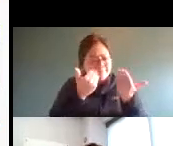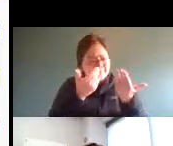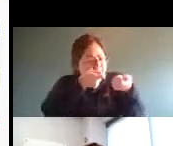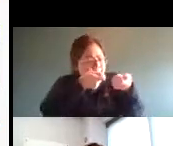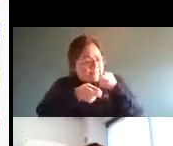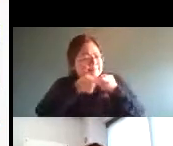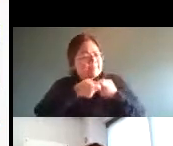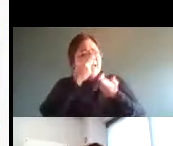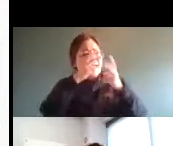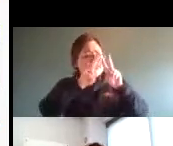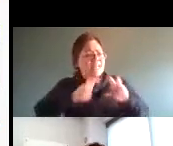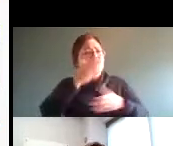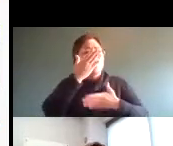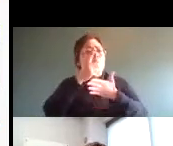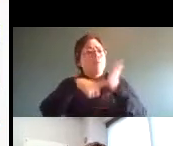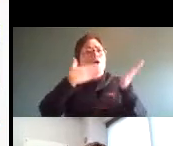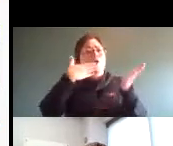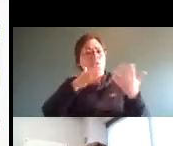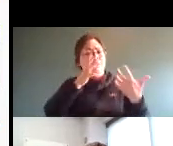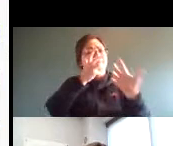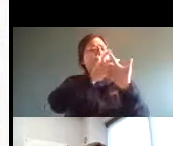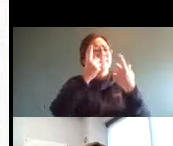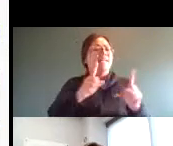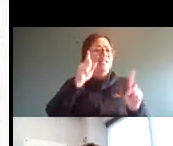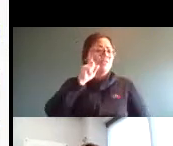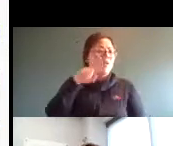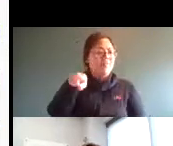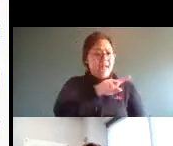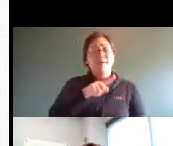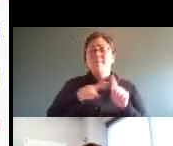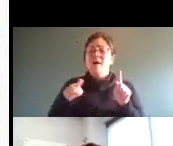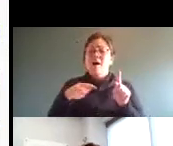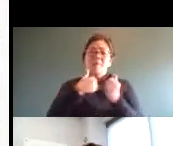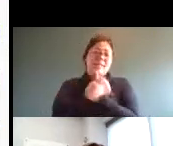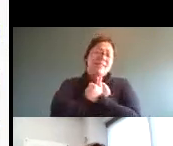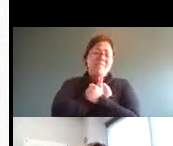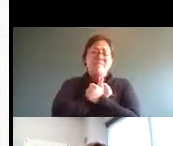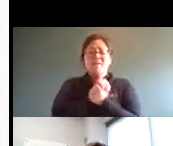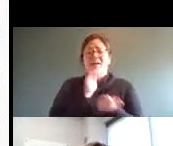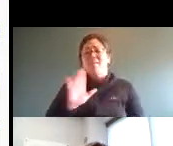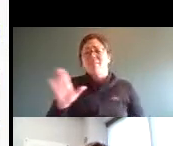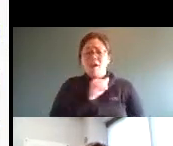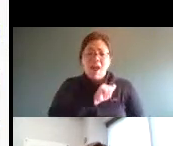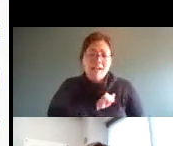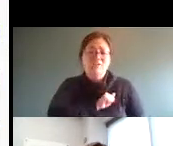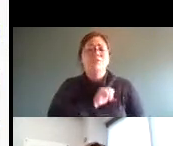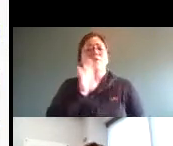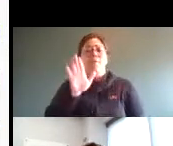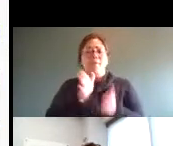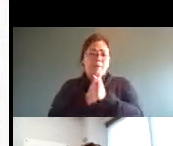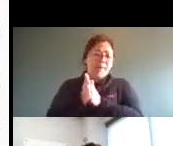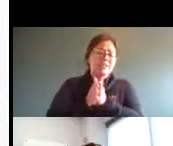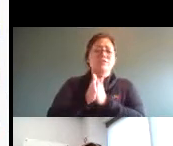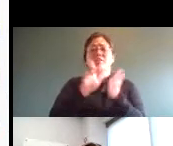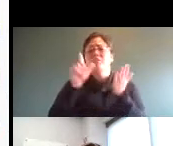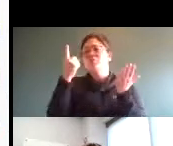will be a good and successful opportunity for them. But we love the attitude we see with them,